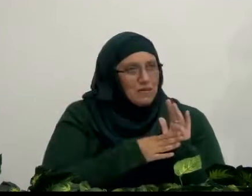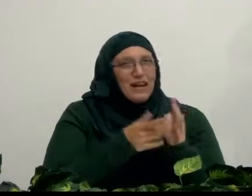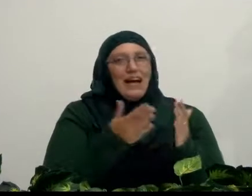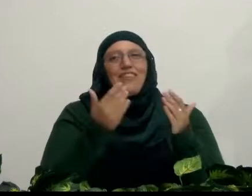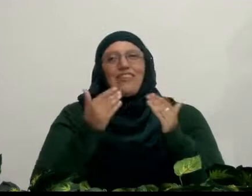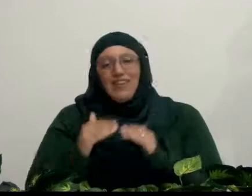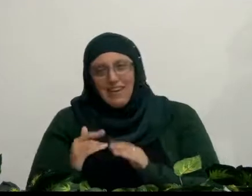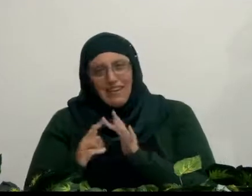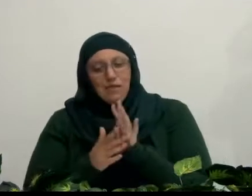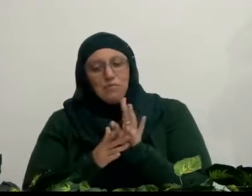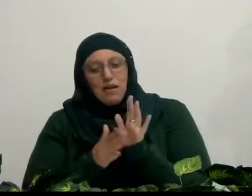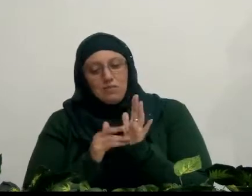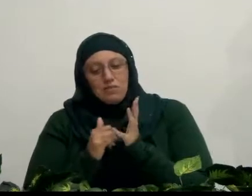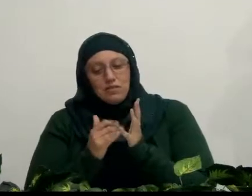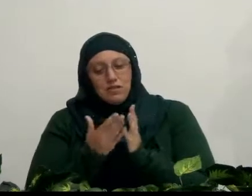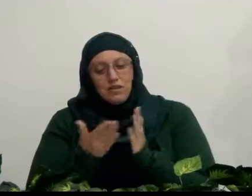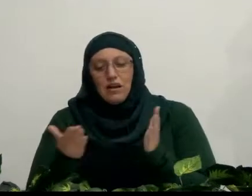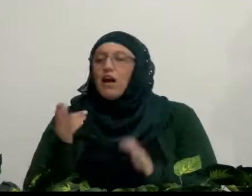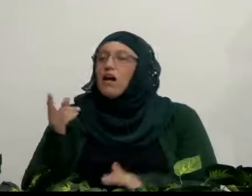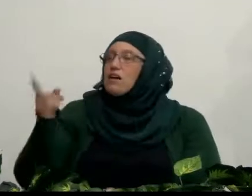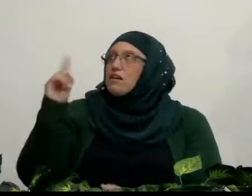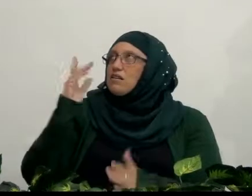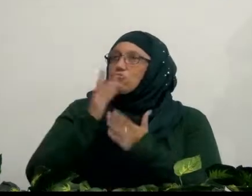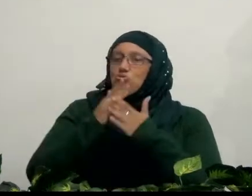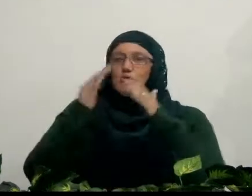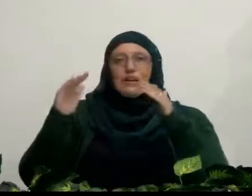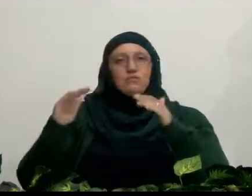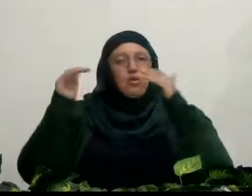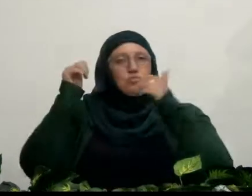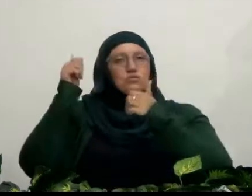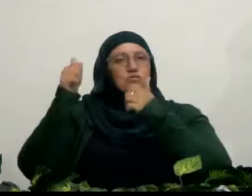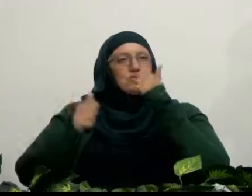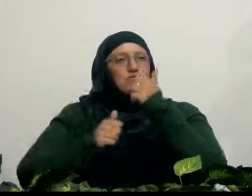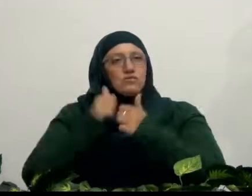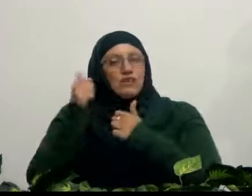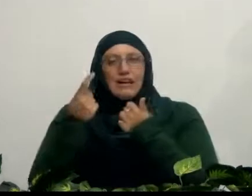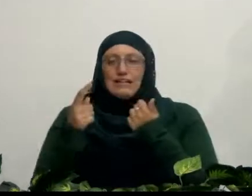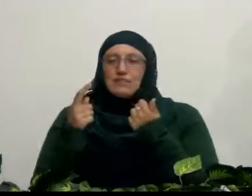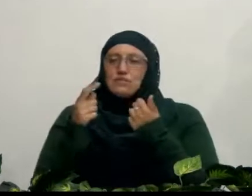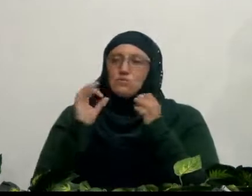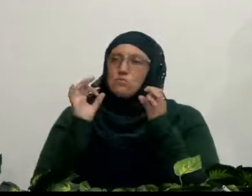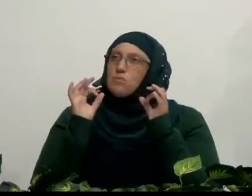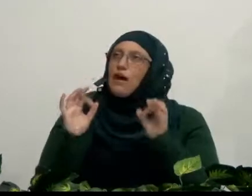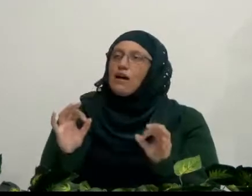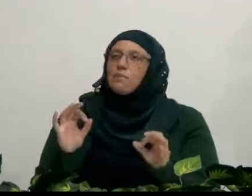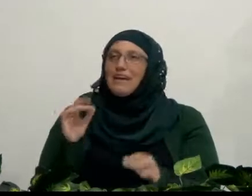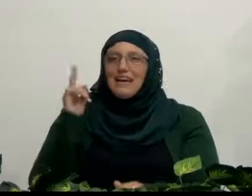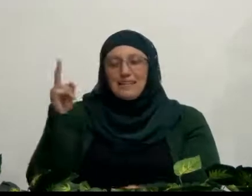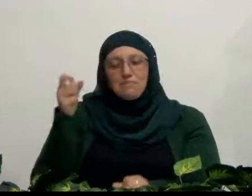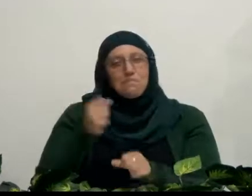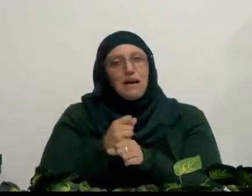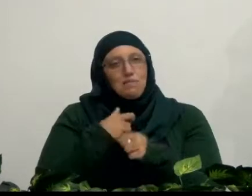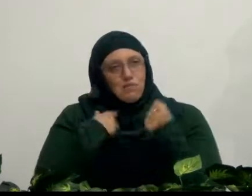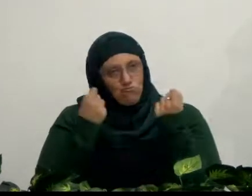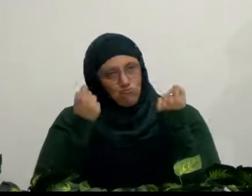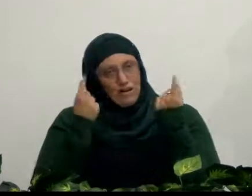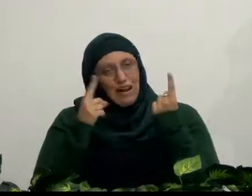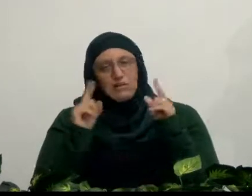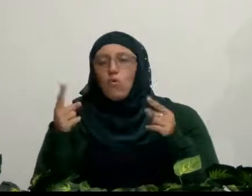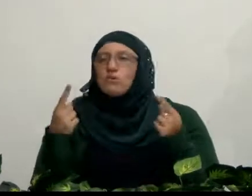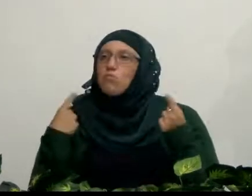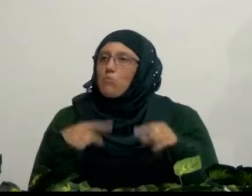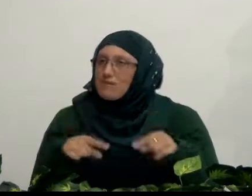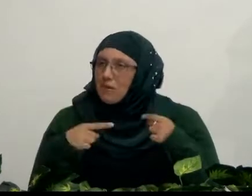imams. Allah, the Exalted and the Sublime One, has made me acquainted with what is